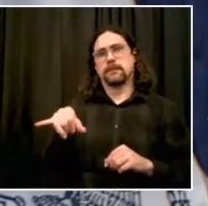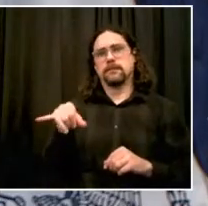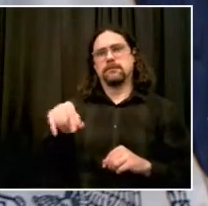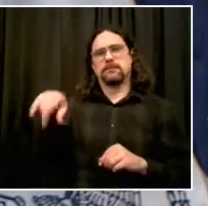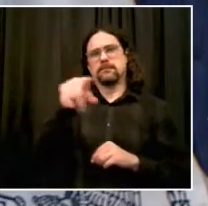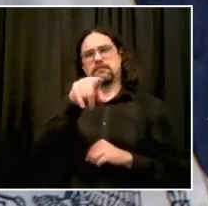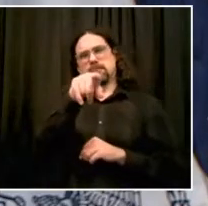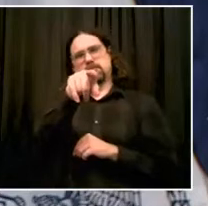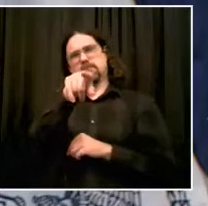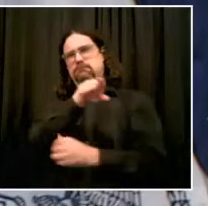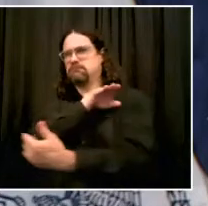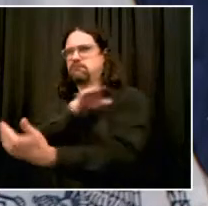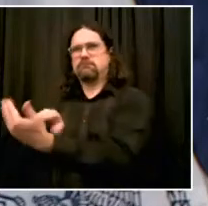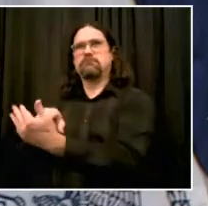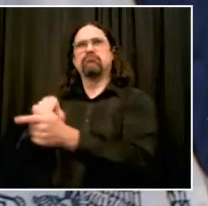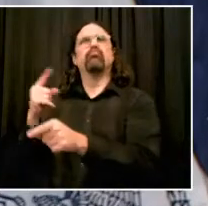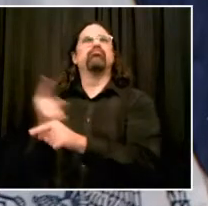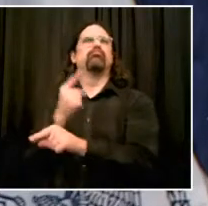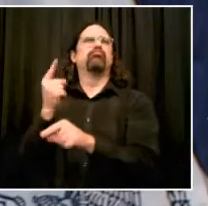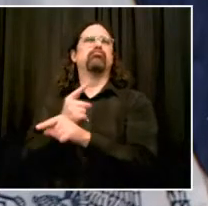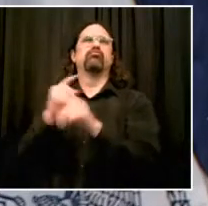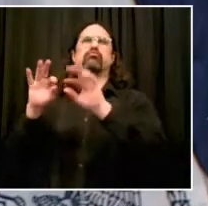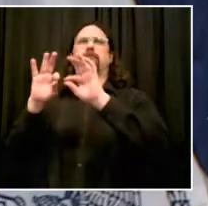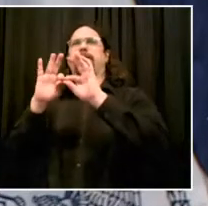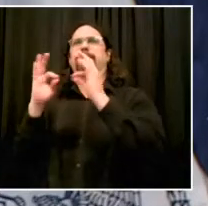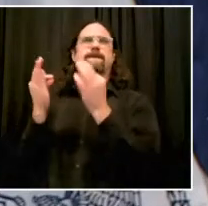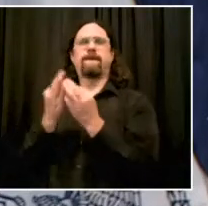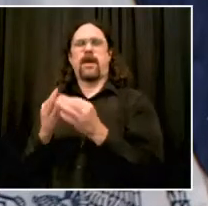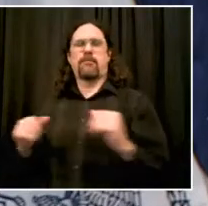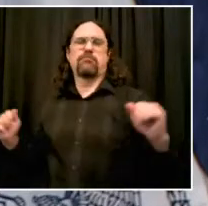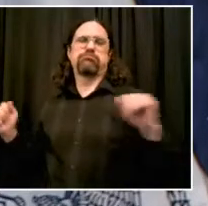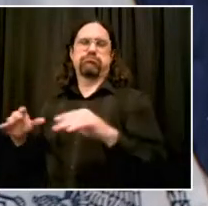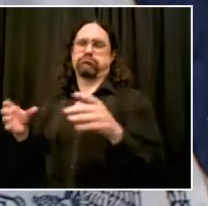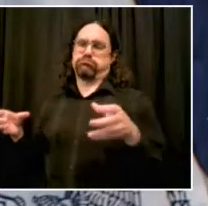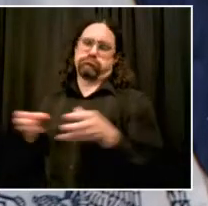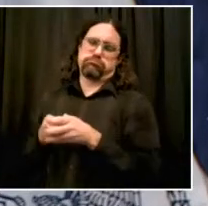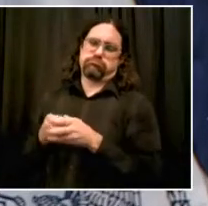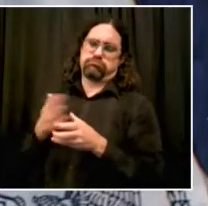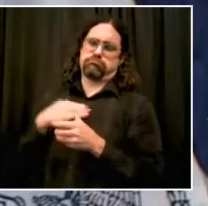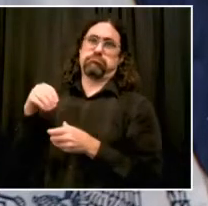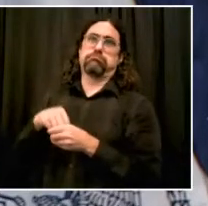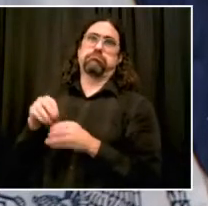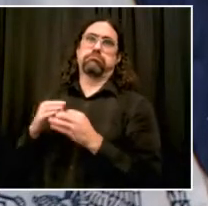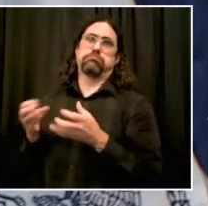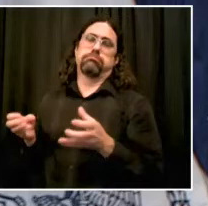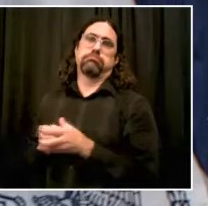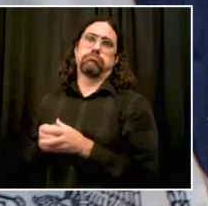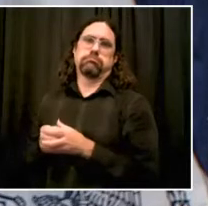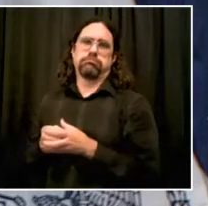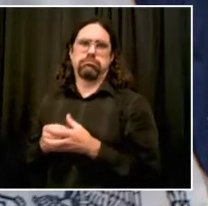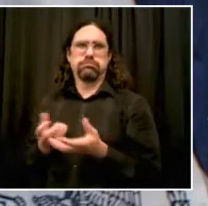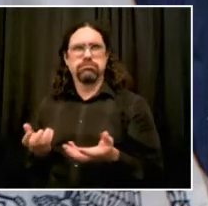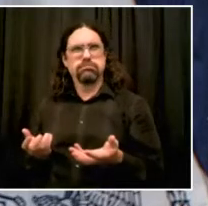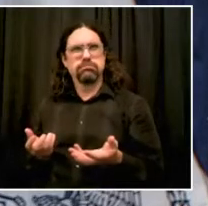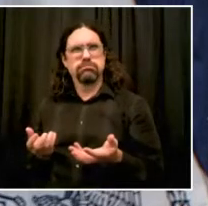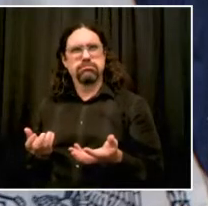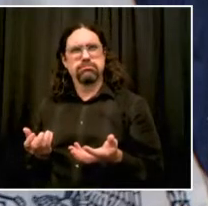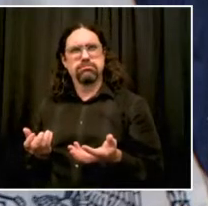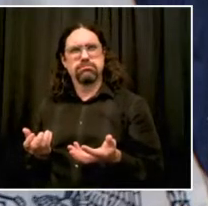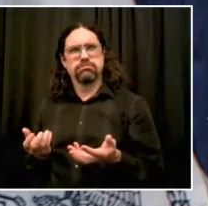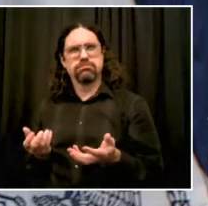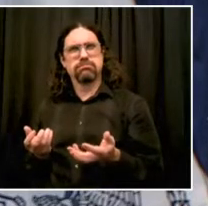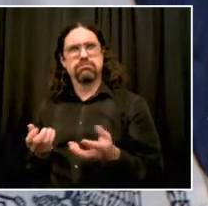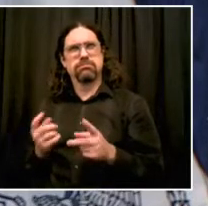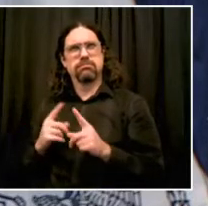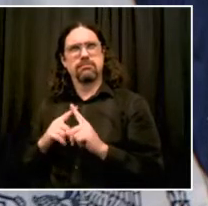conversations. I thank you for recognizing the facts that I am a strong supporter of the state of Israel. And